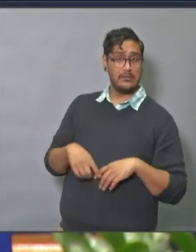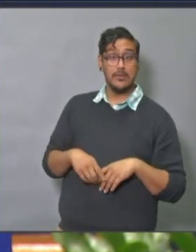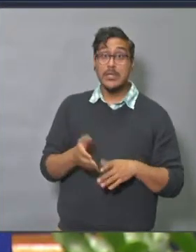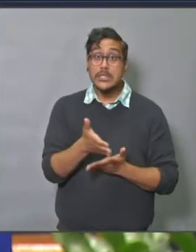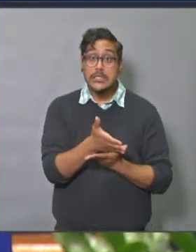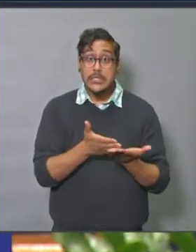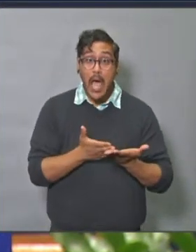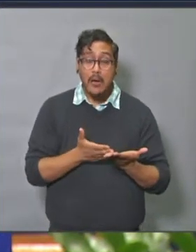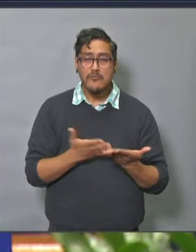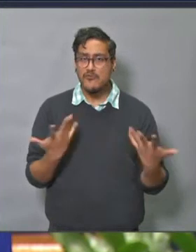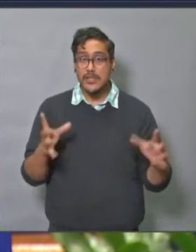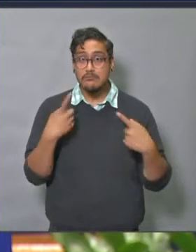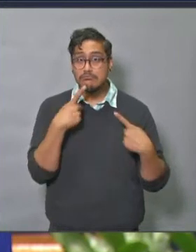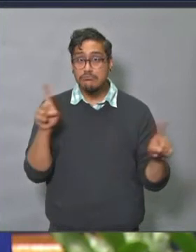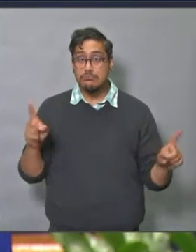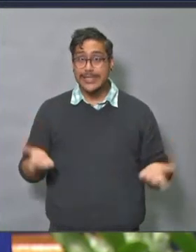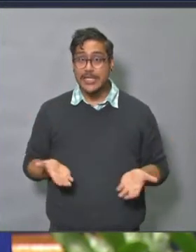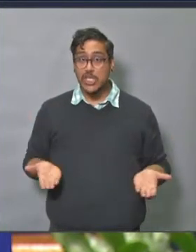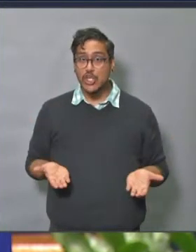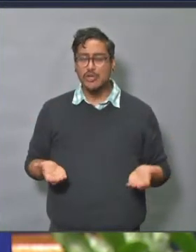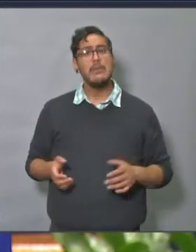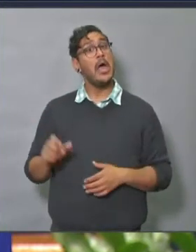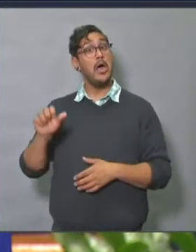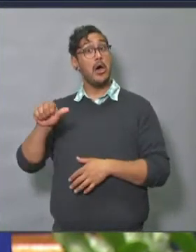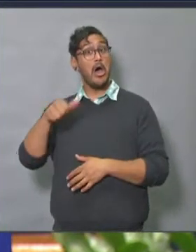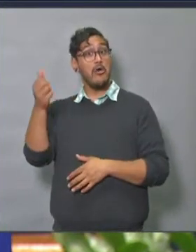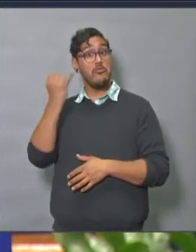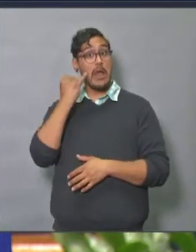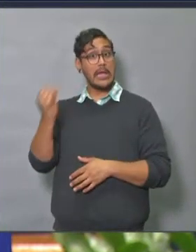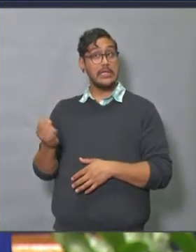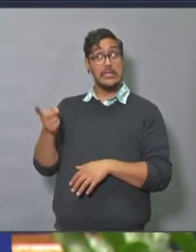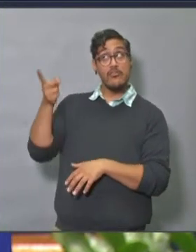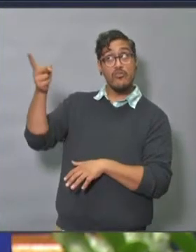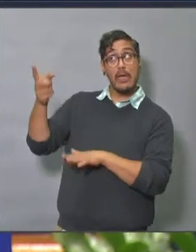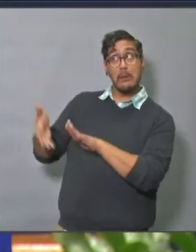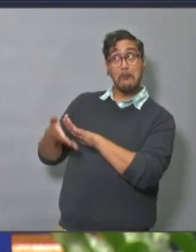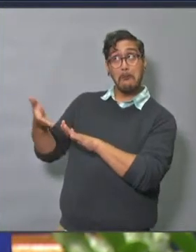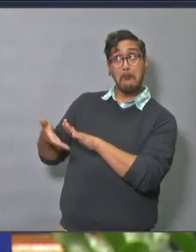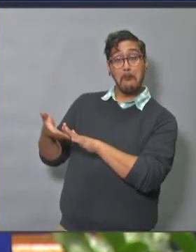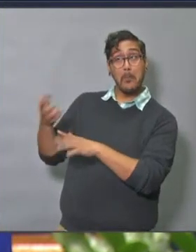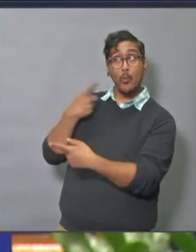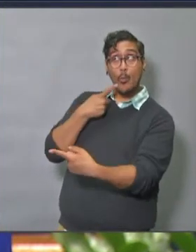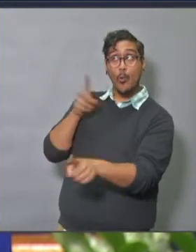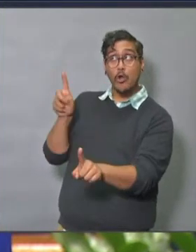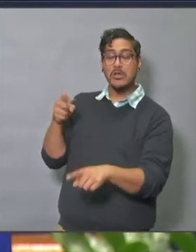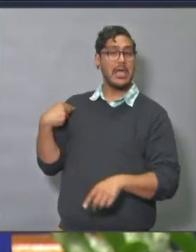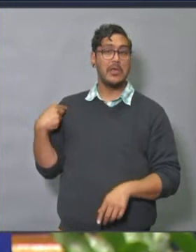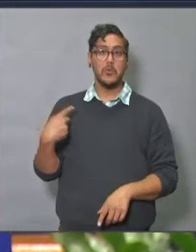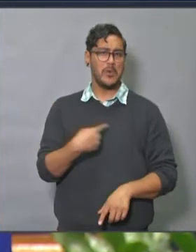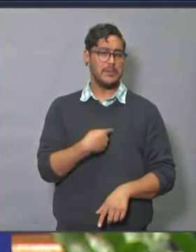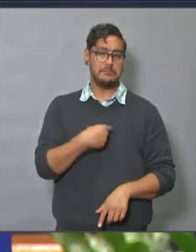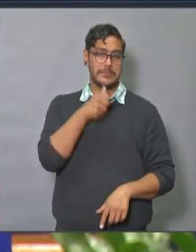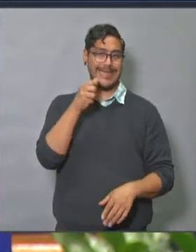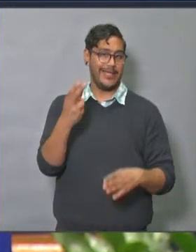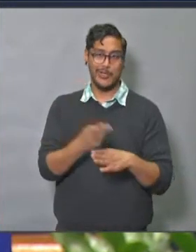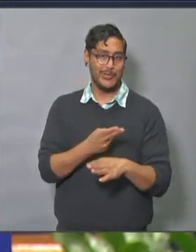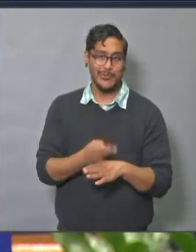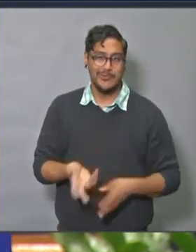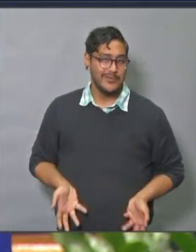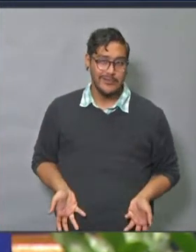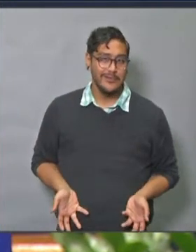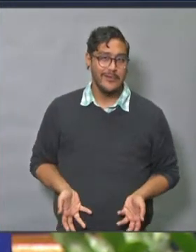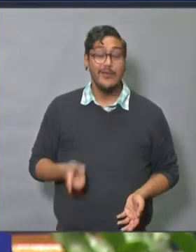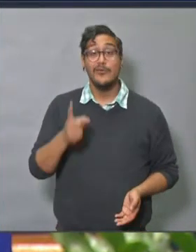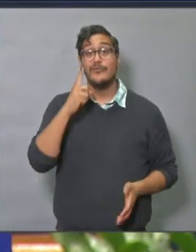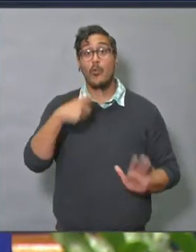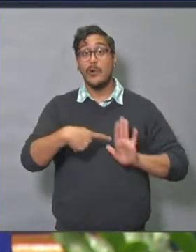here. There are others that we haven't really employed as much of, sort of the contact tracing side of the house, all of that